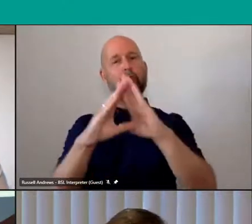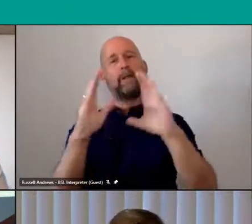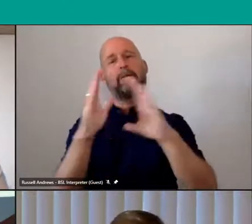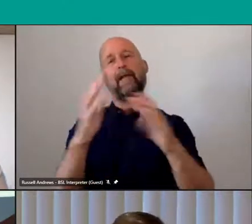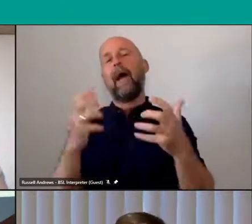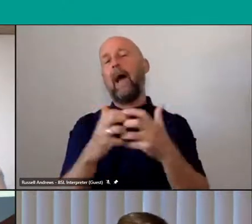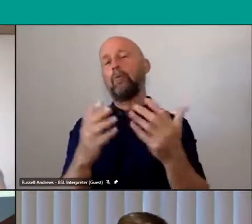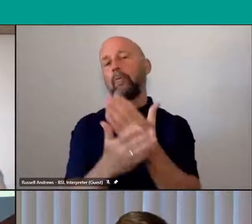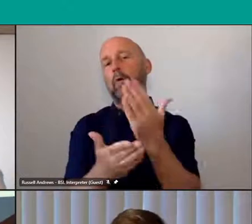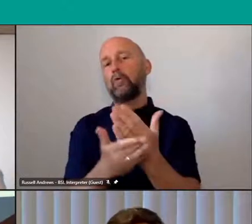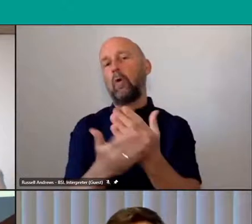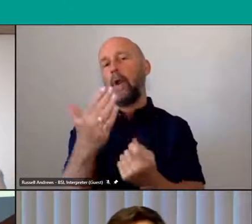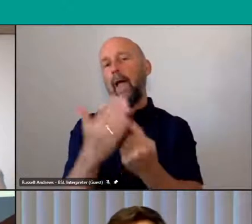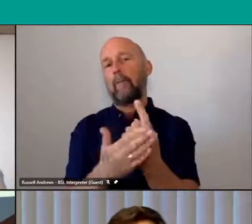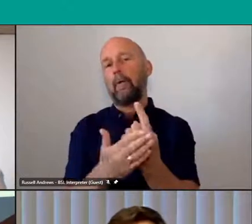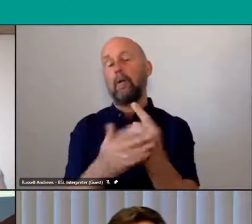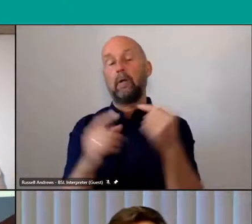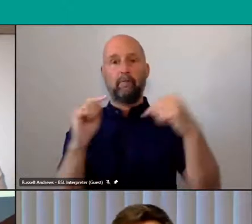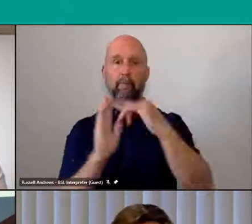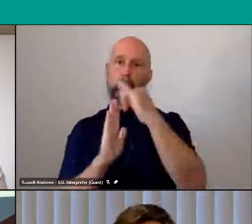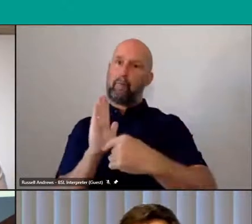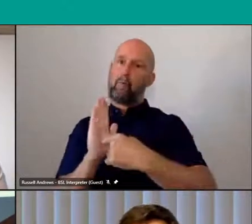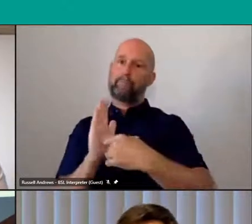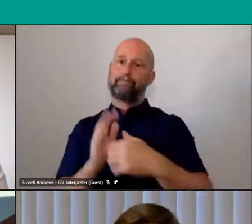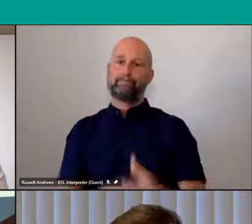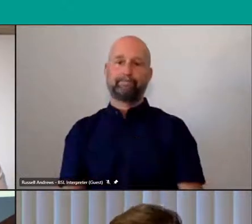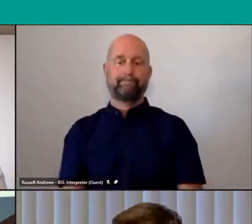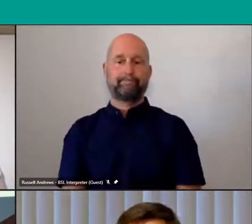that happens as a consequence of this report?